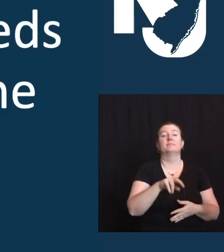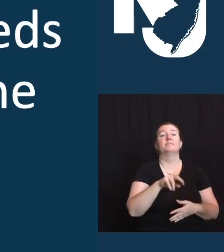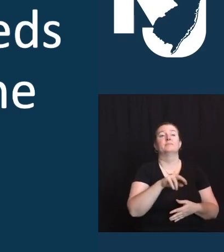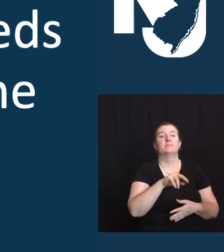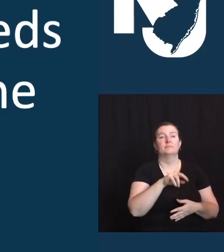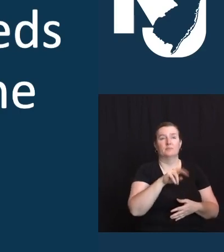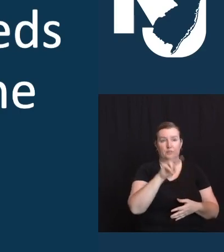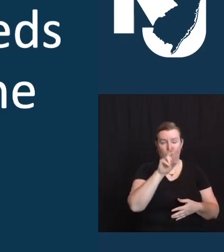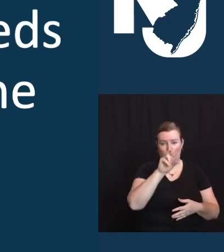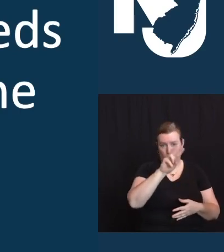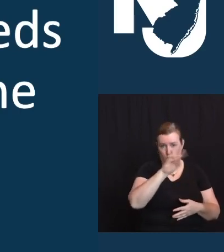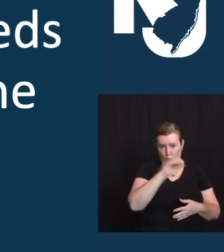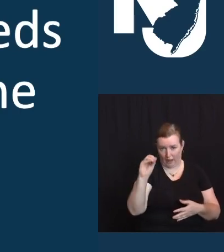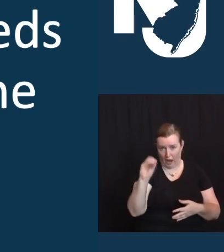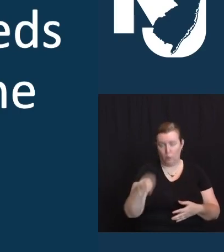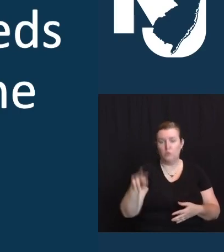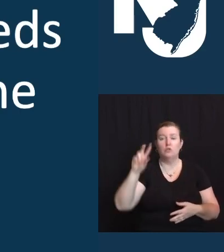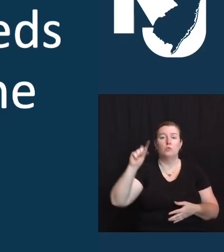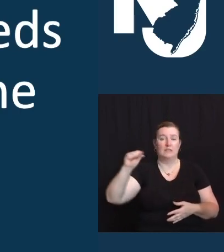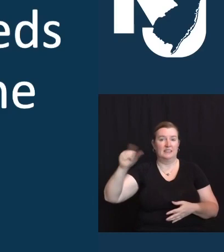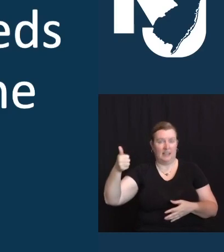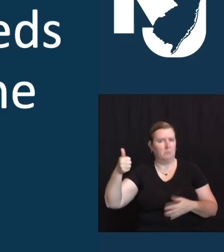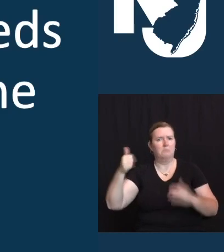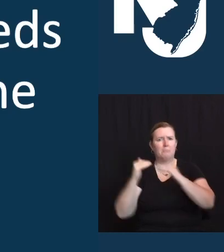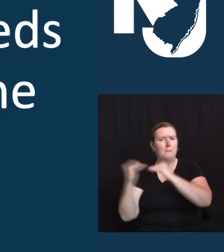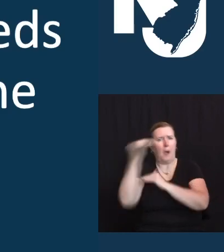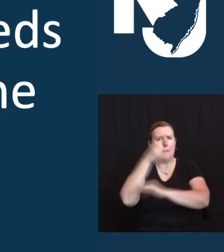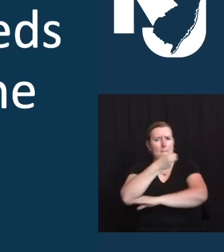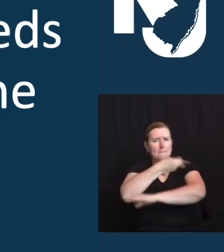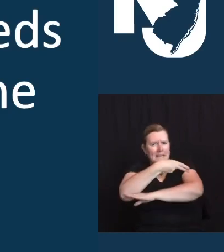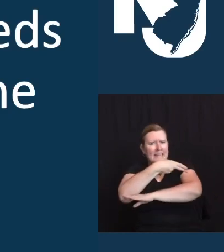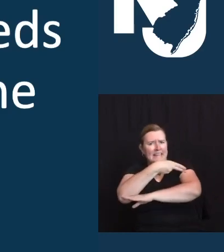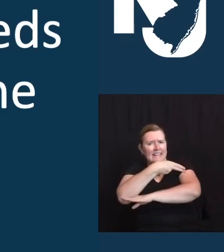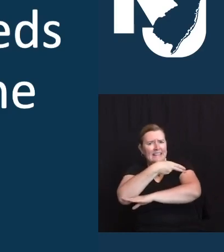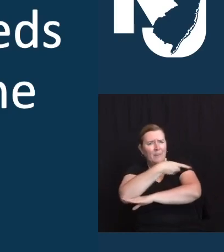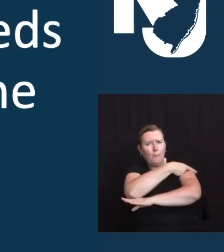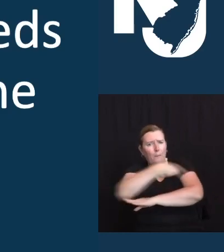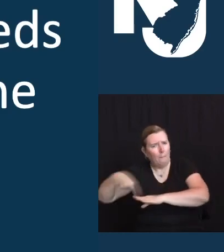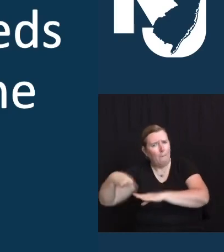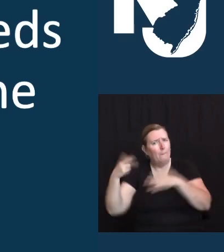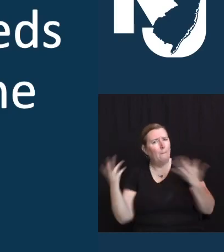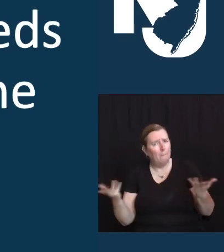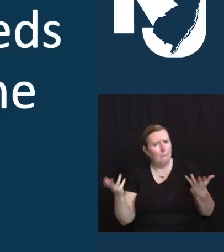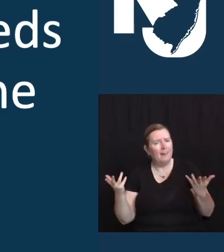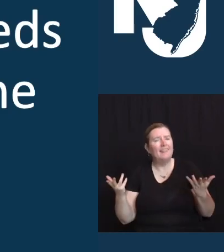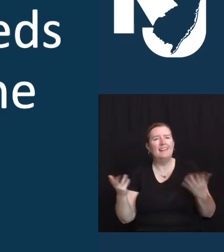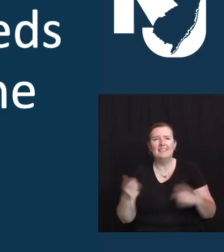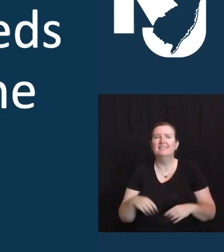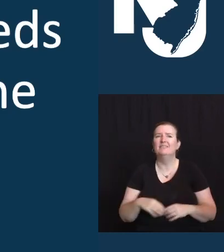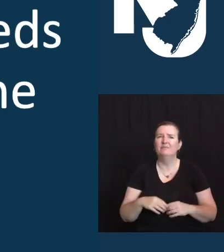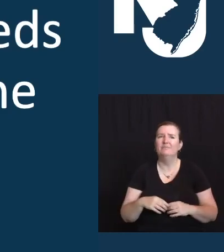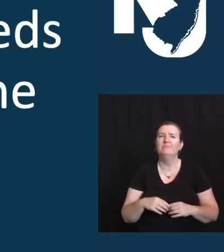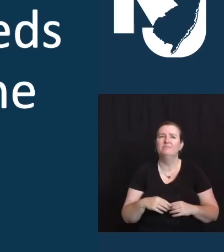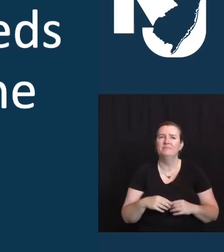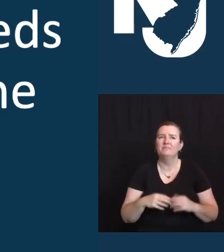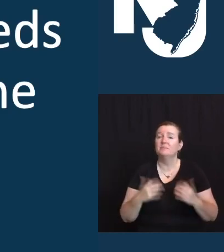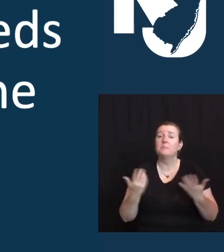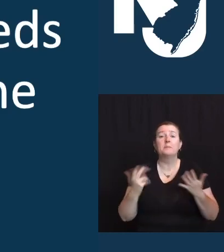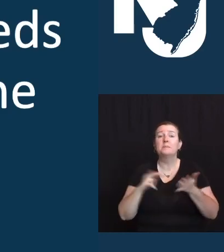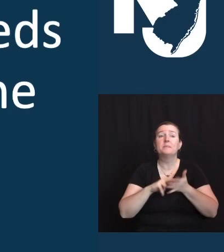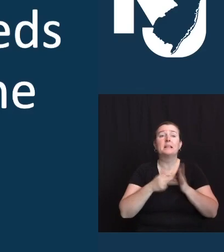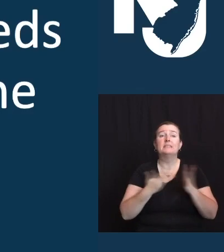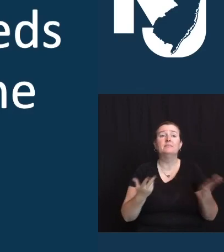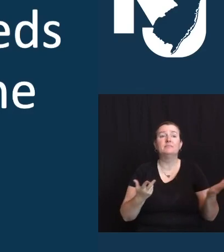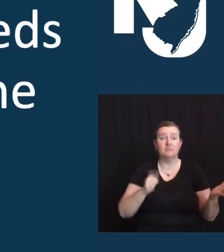takers going door to door to those houses that hadn't yet responded, our statewide response rate, when you add self-reporting to